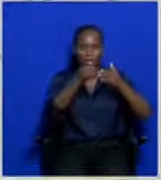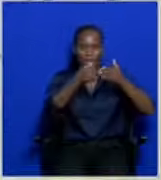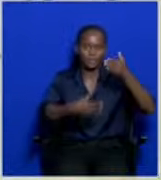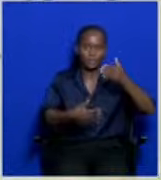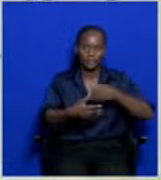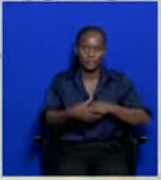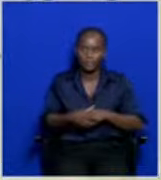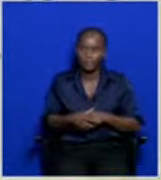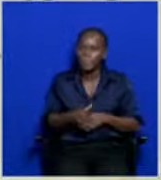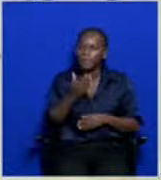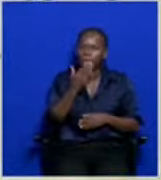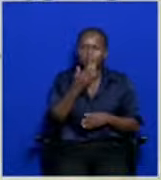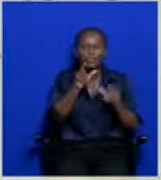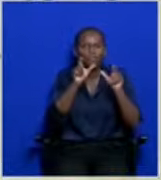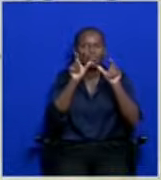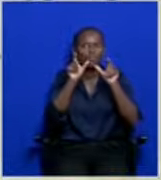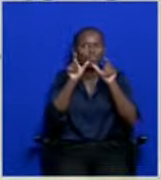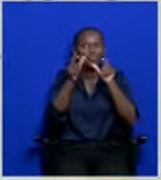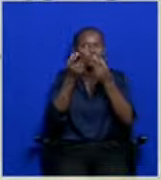are?